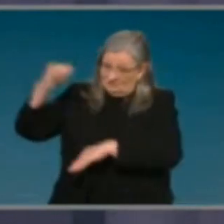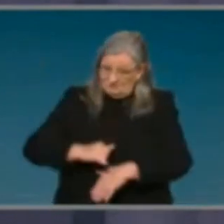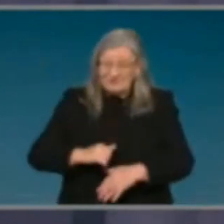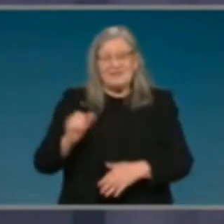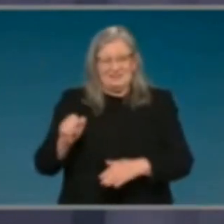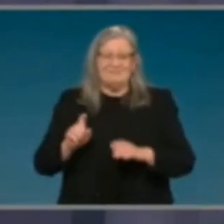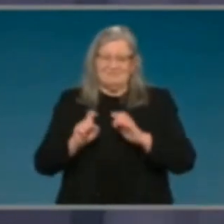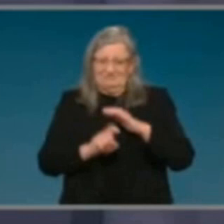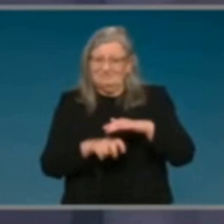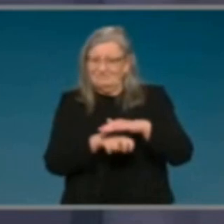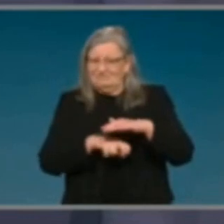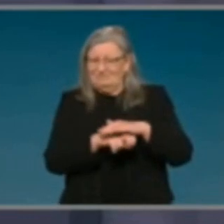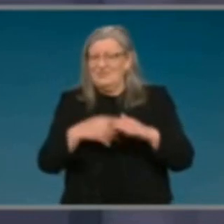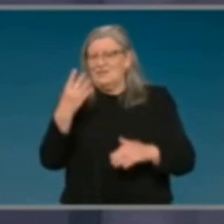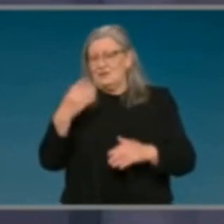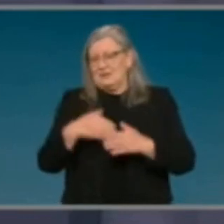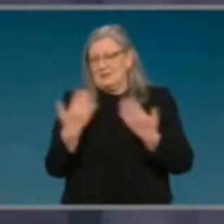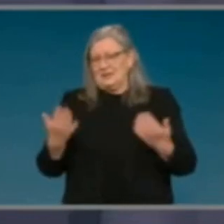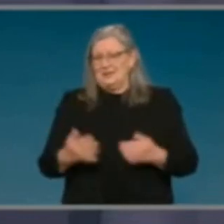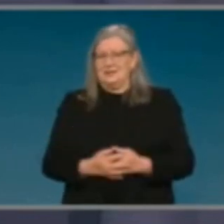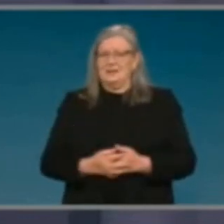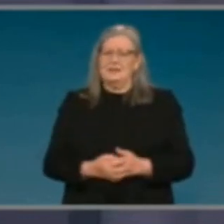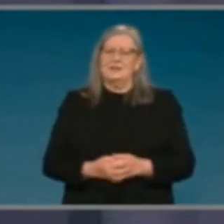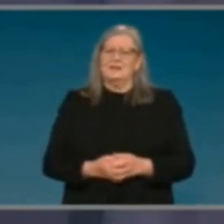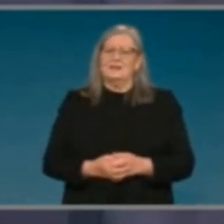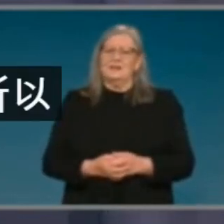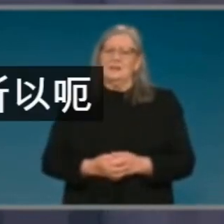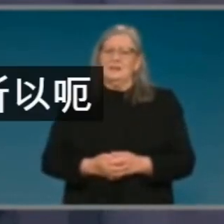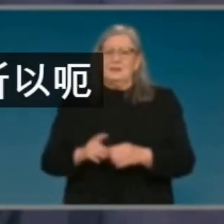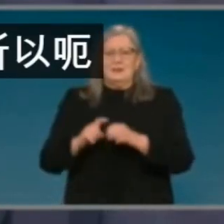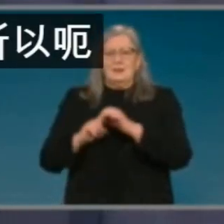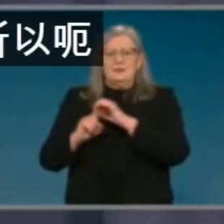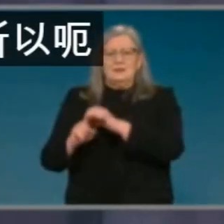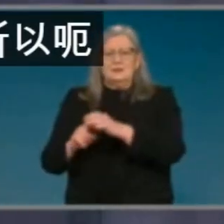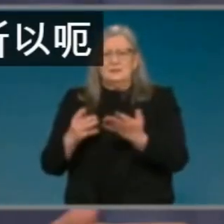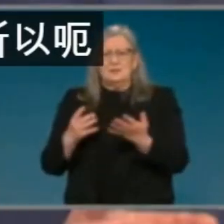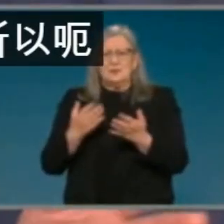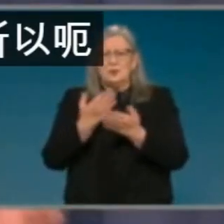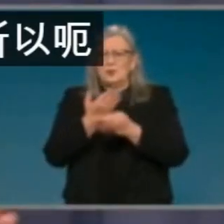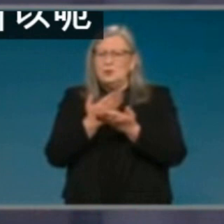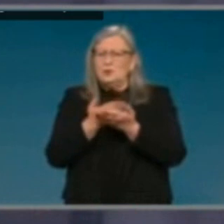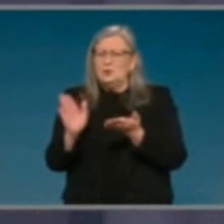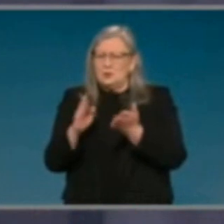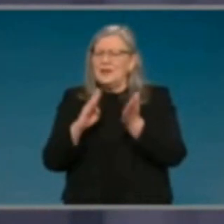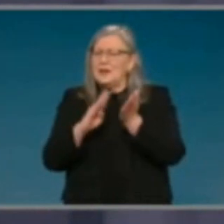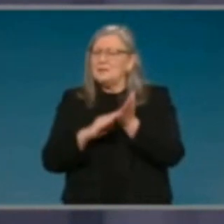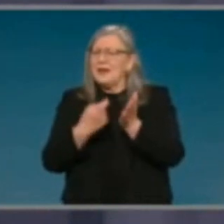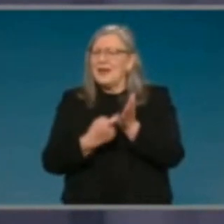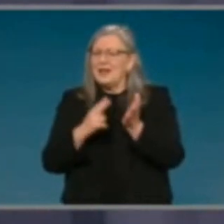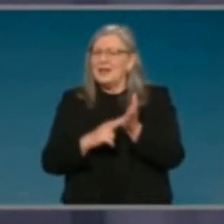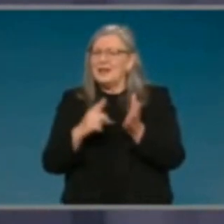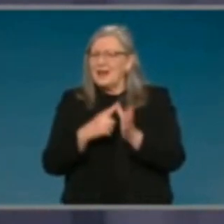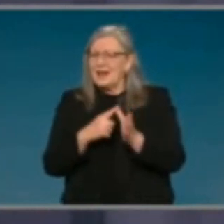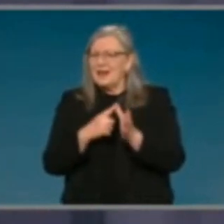and what role could that play in combating future variants? Sure. So firstly, I would leave that